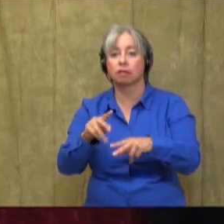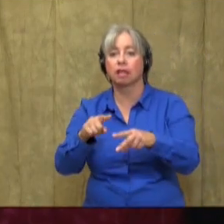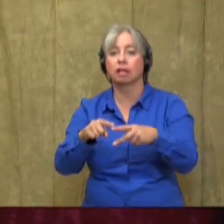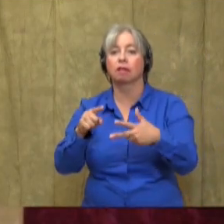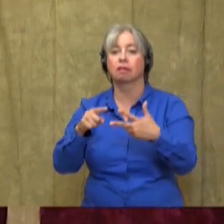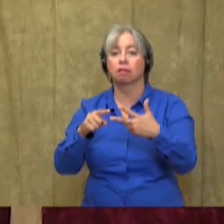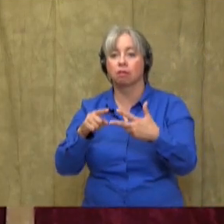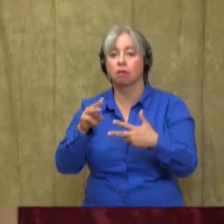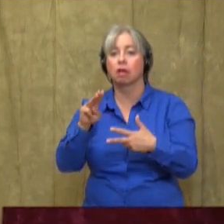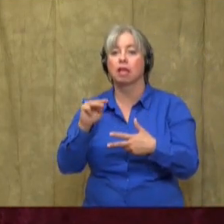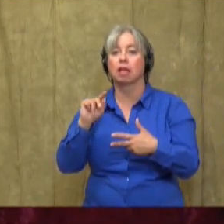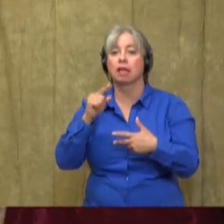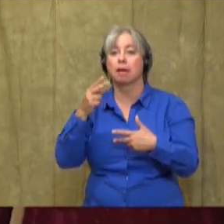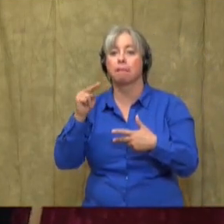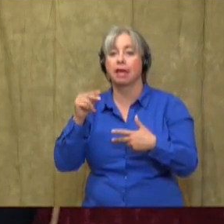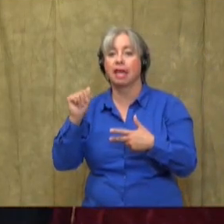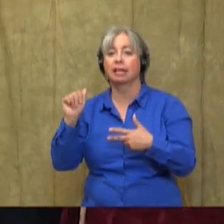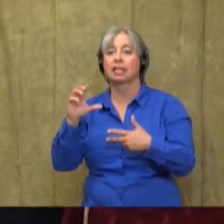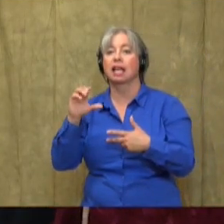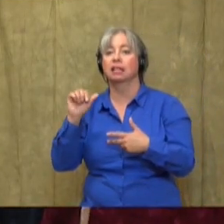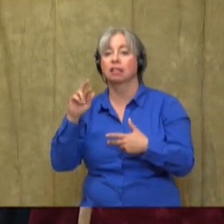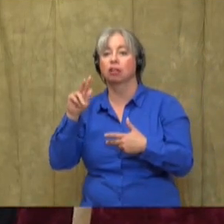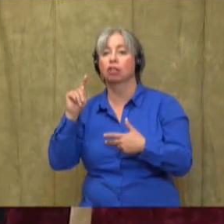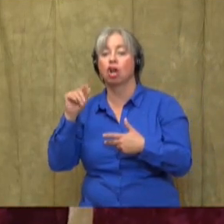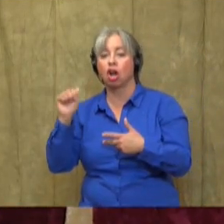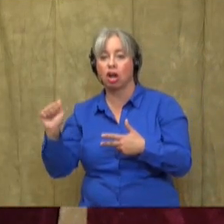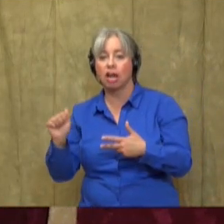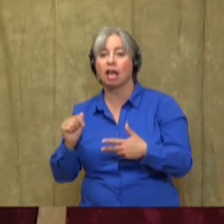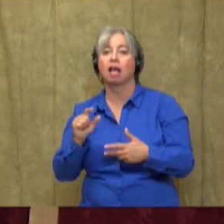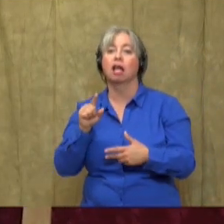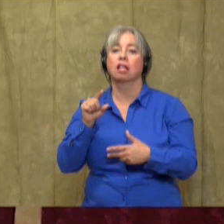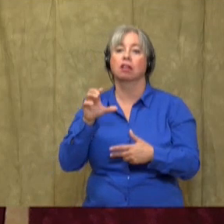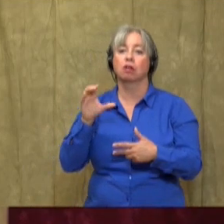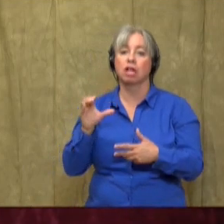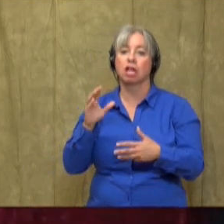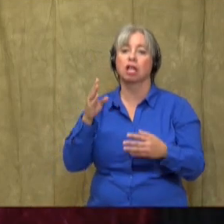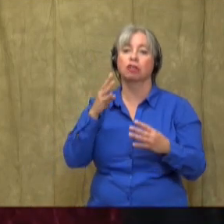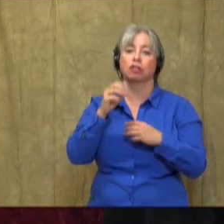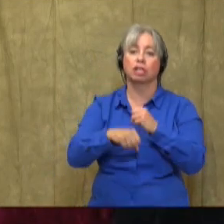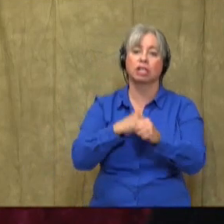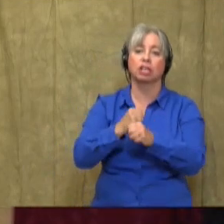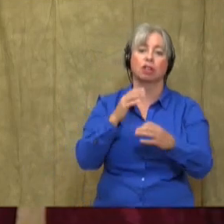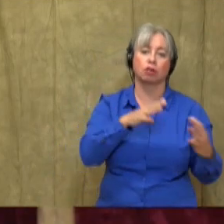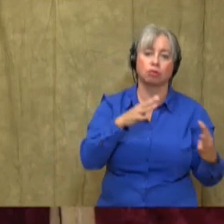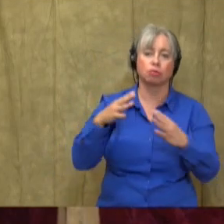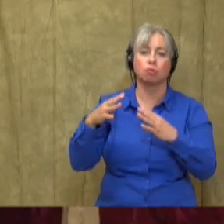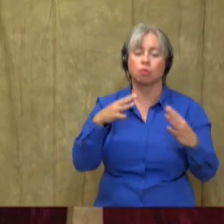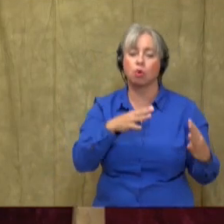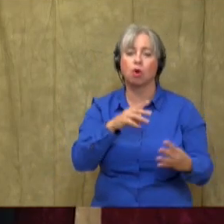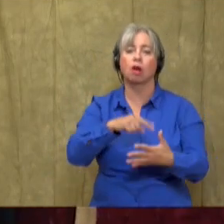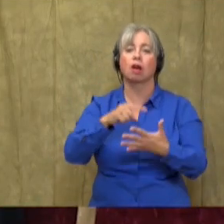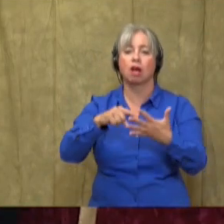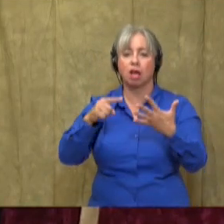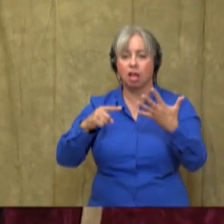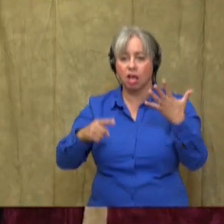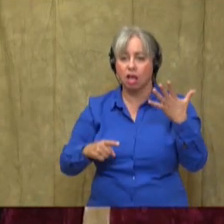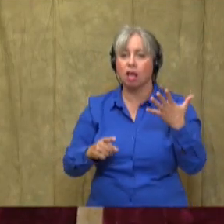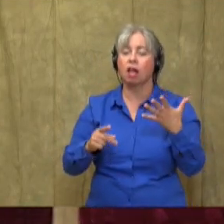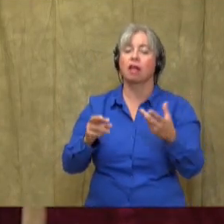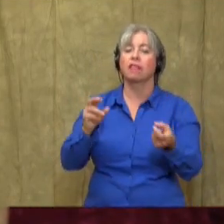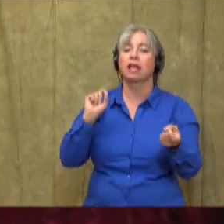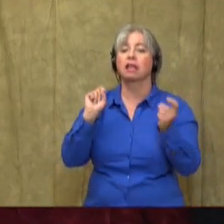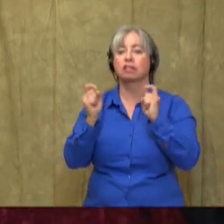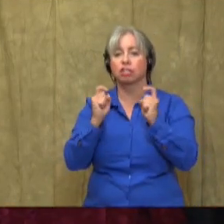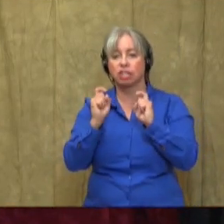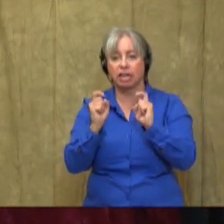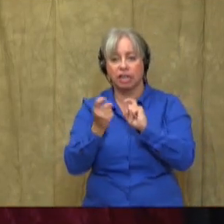Carta, the 100 Years' War, Joan of Arc, the Renaissance. Lots of art and the Reformation of the church, all of these great things